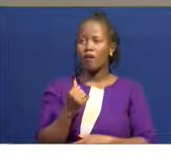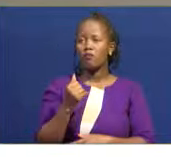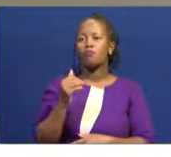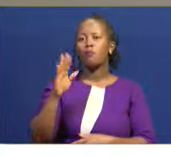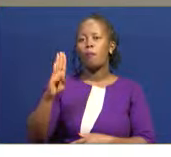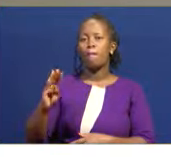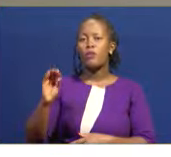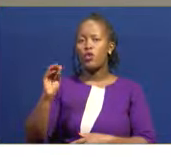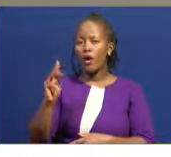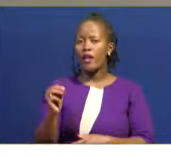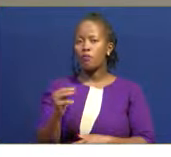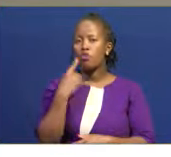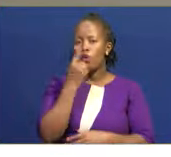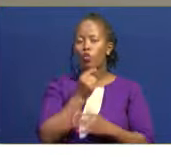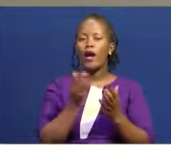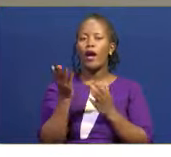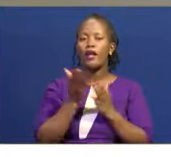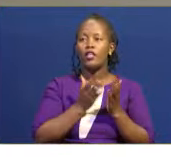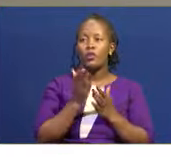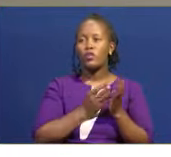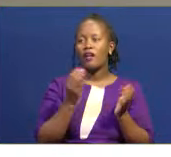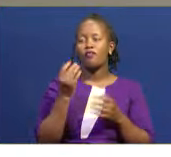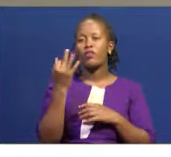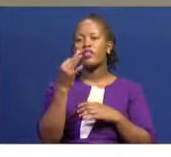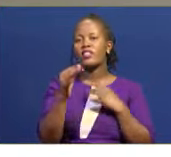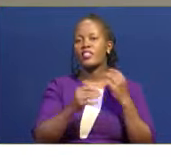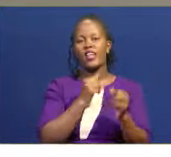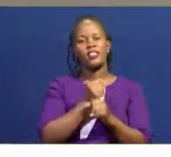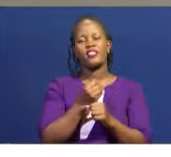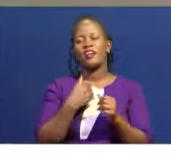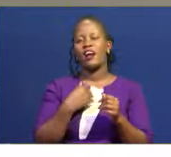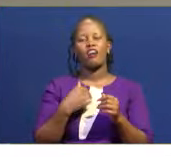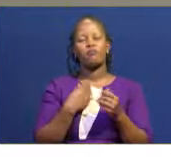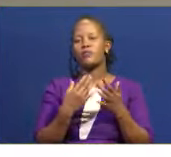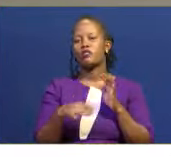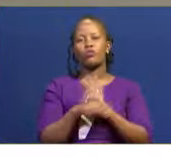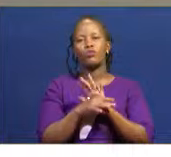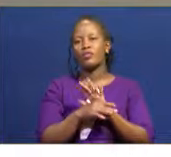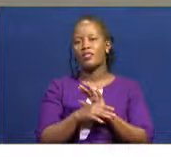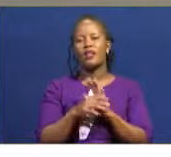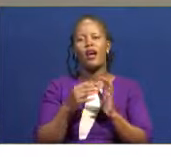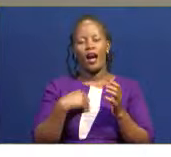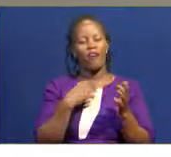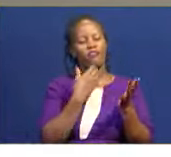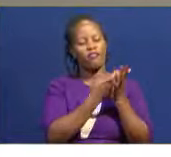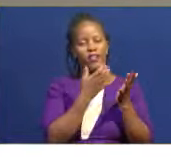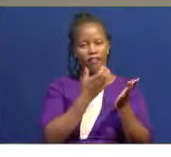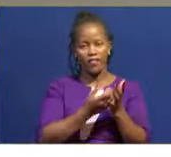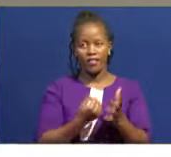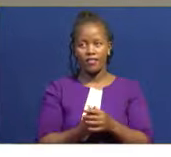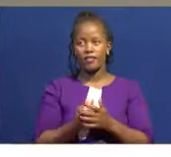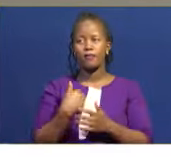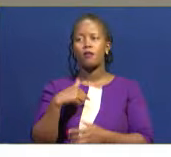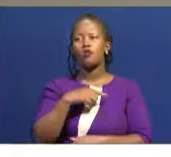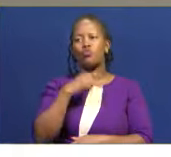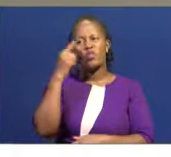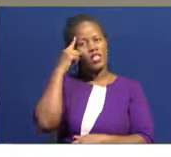take 3 years in office has been dismantled, and we have evidence to show that. We